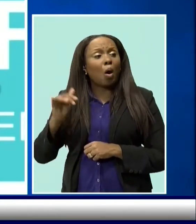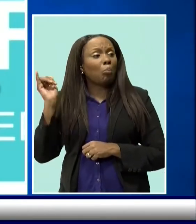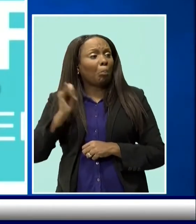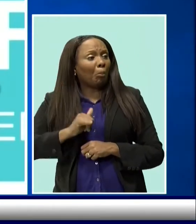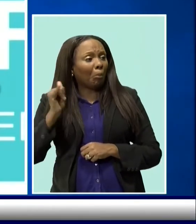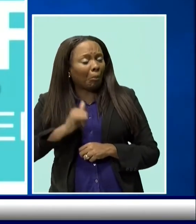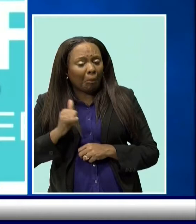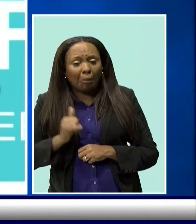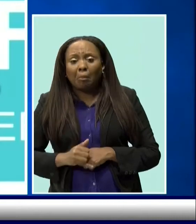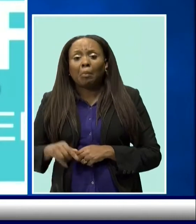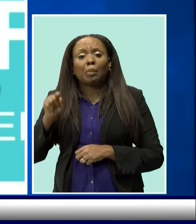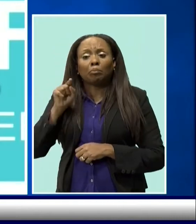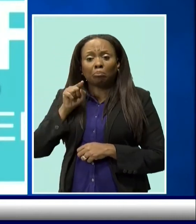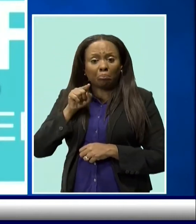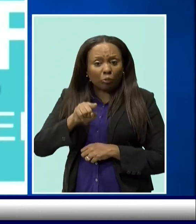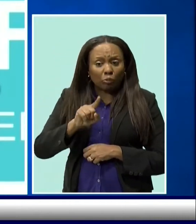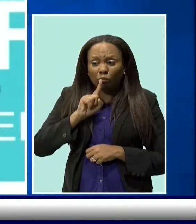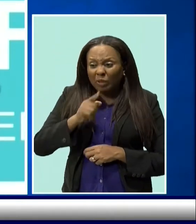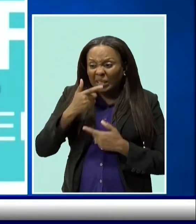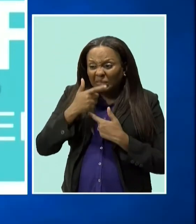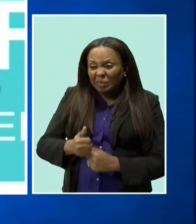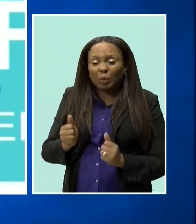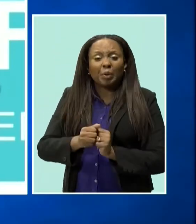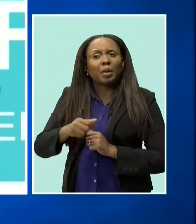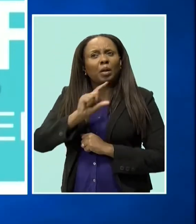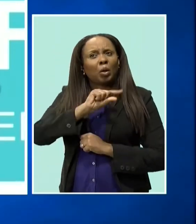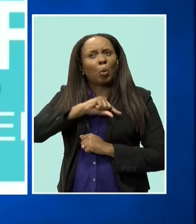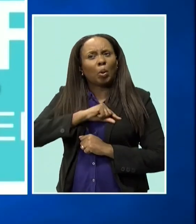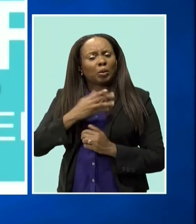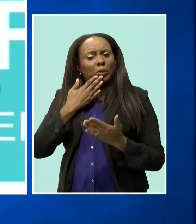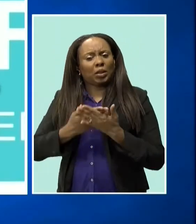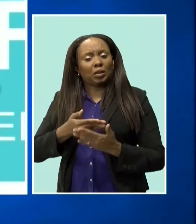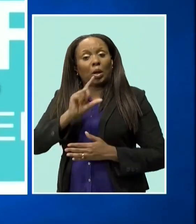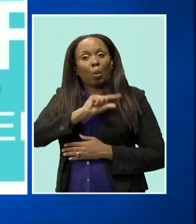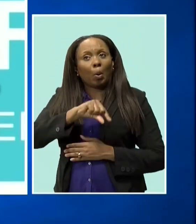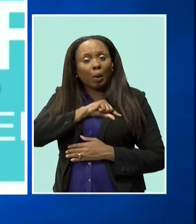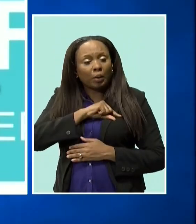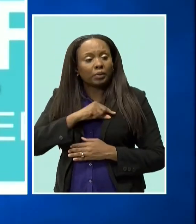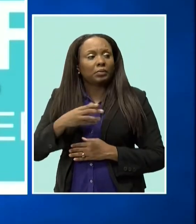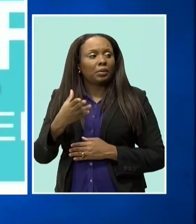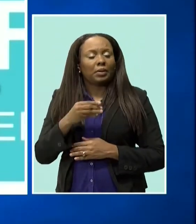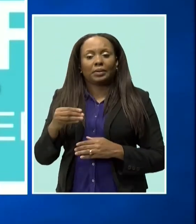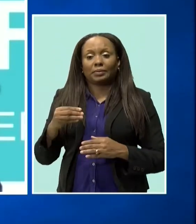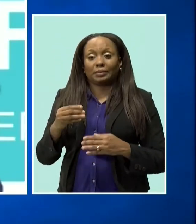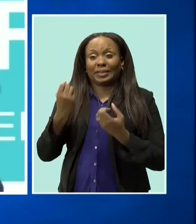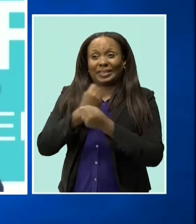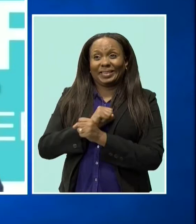you interested in quality, but you're very interested in the safety of